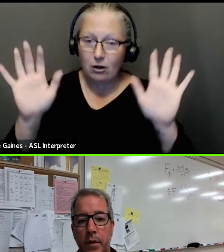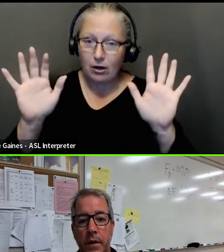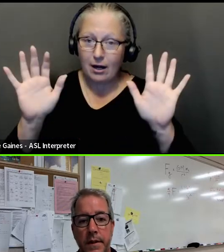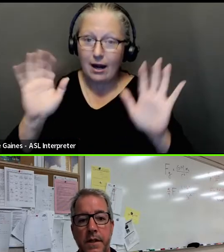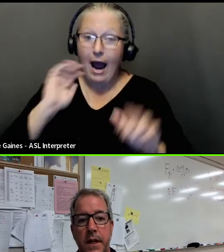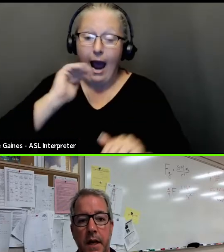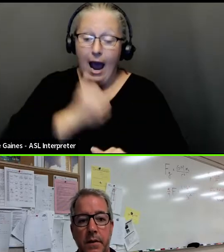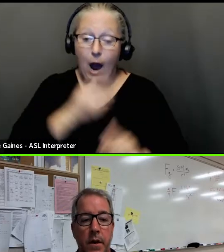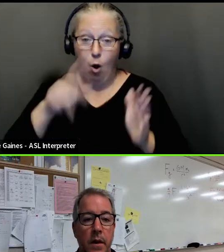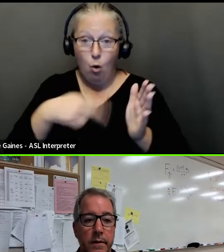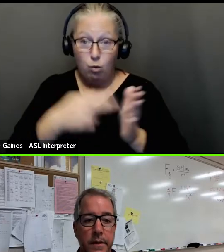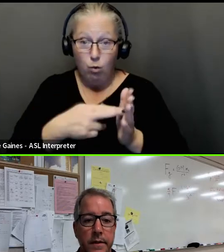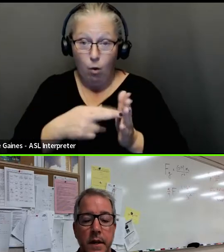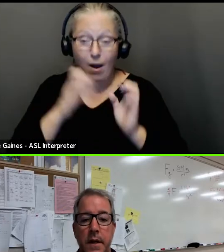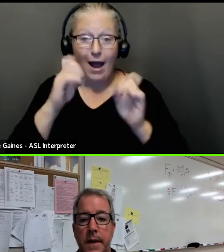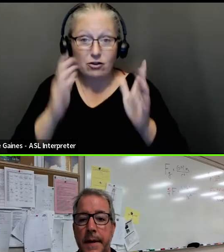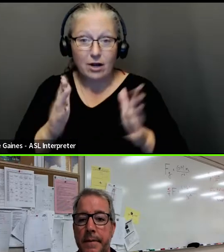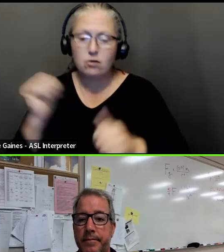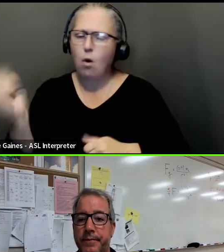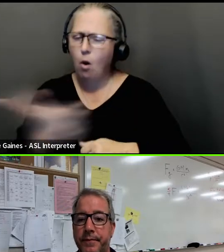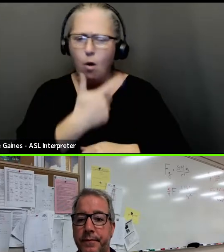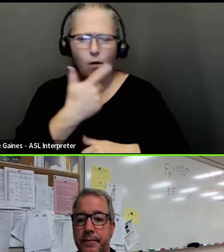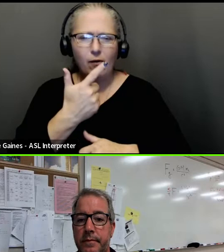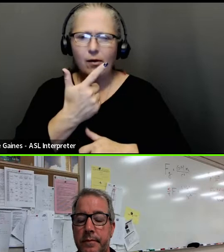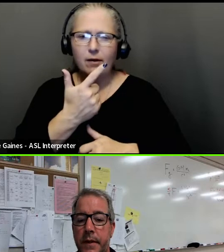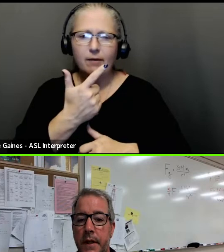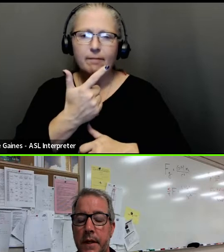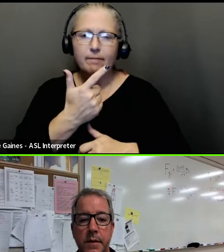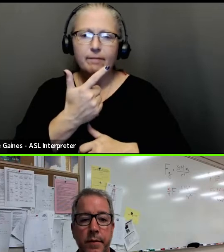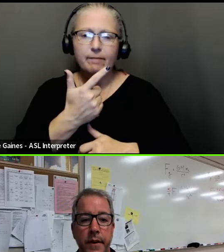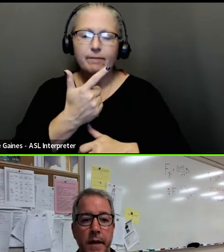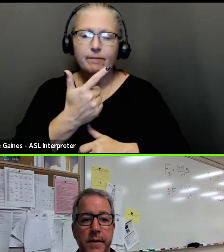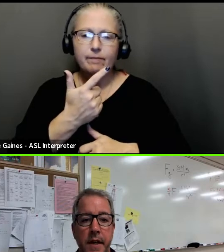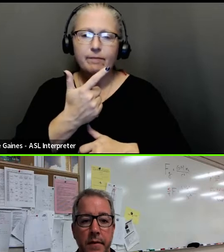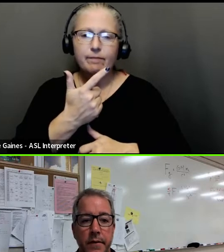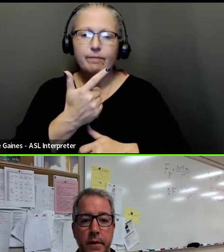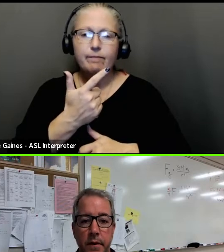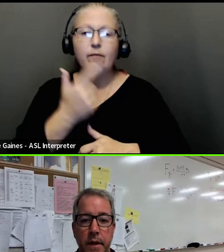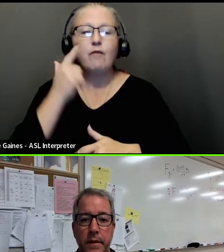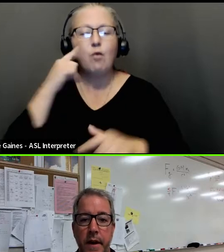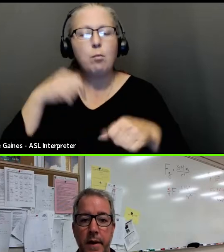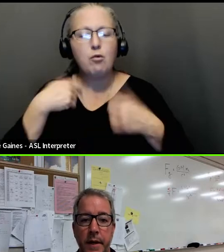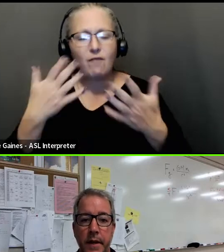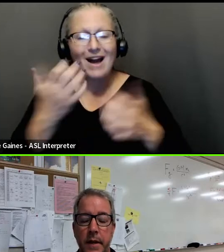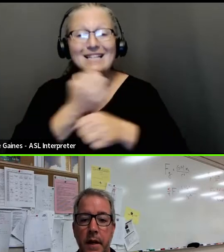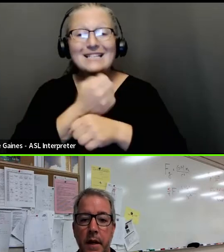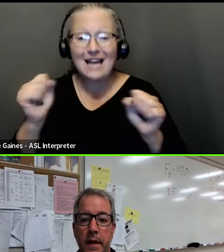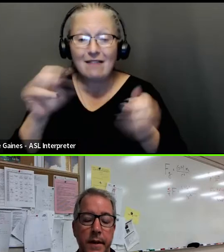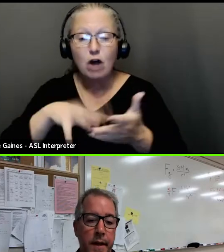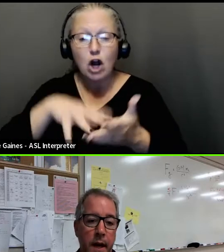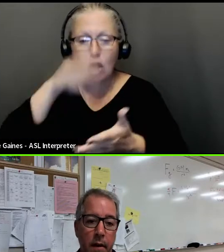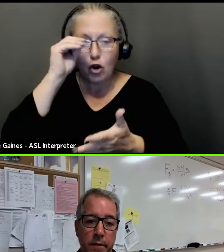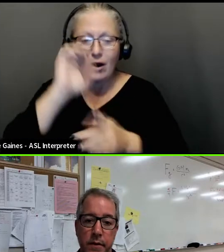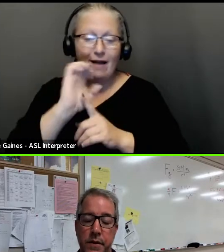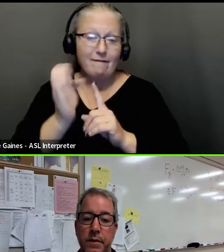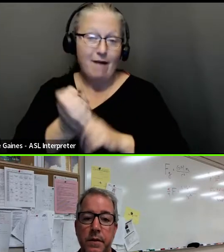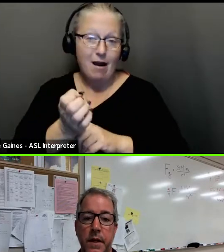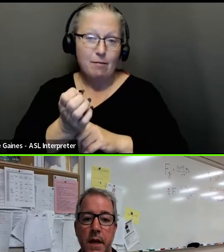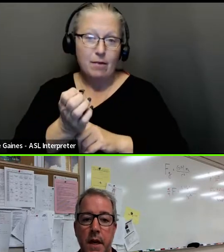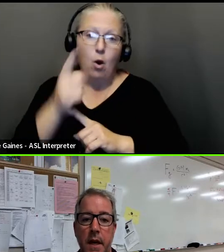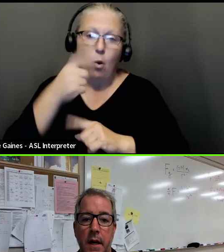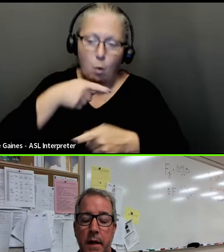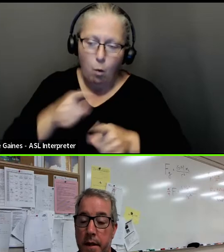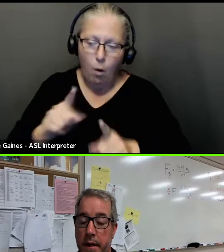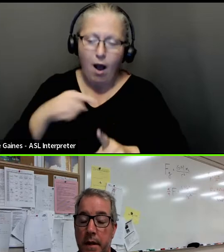our role as educators, all of us, is to provide a safe learning environment in the care of your